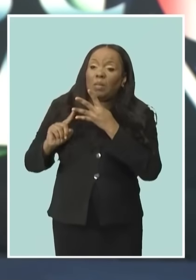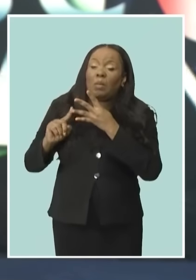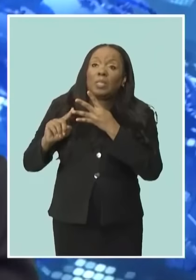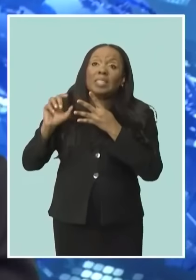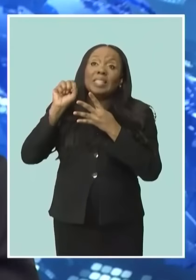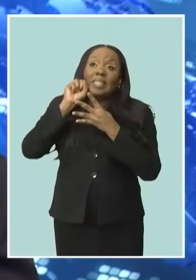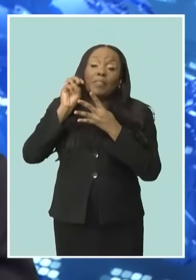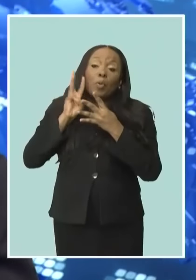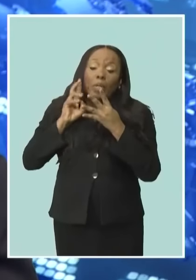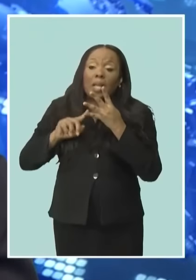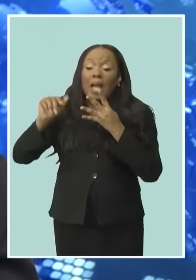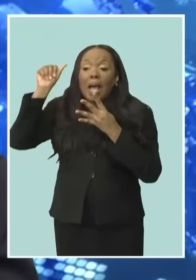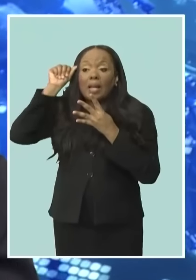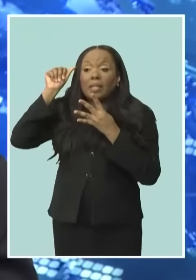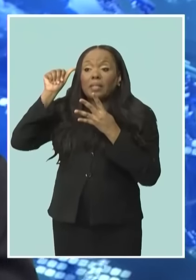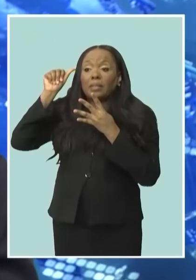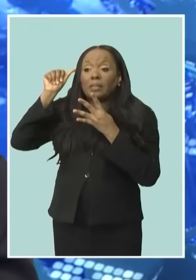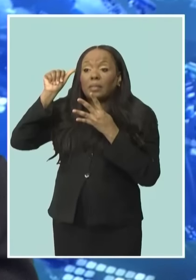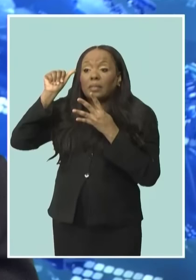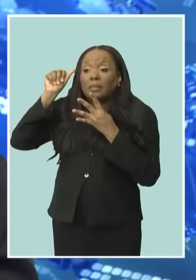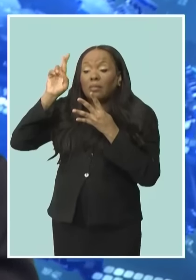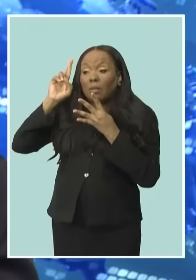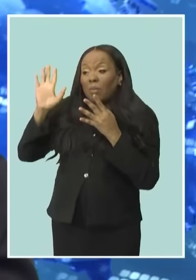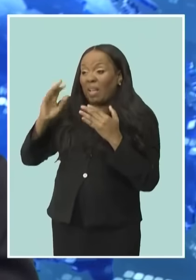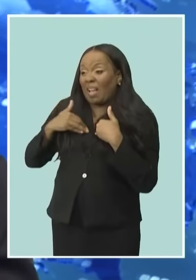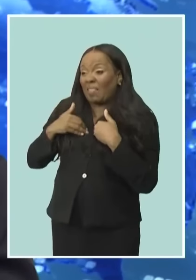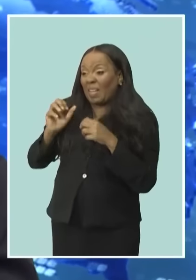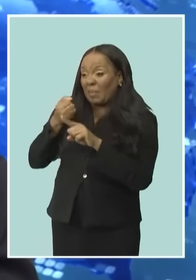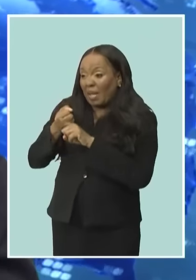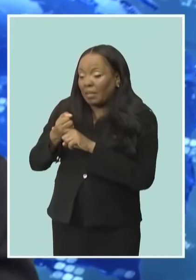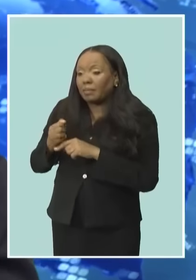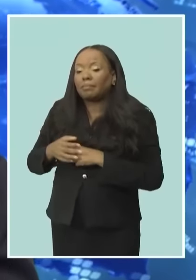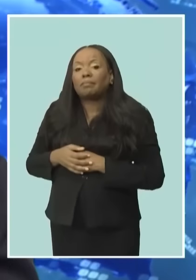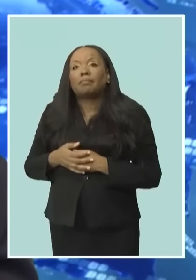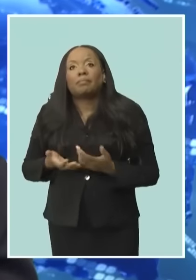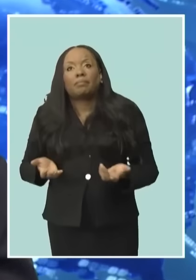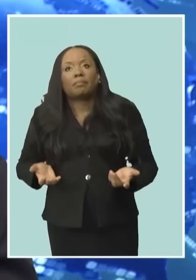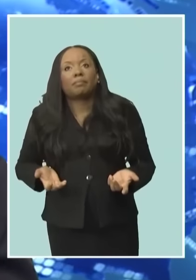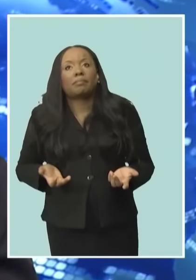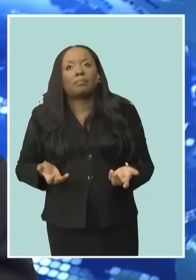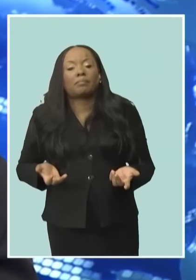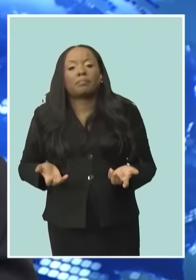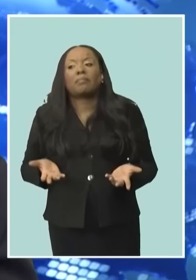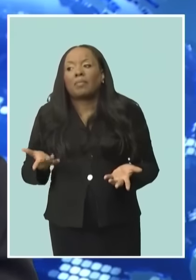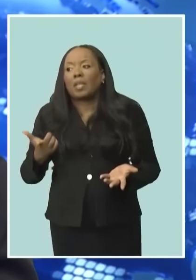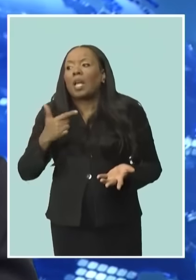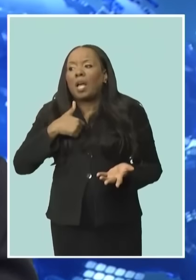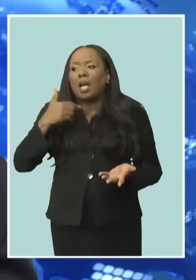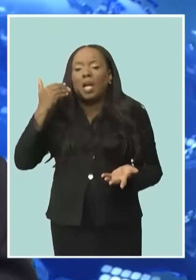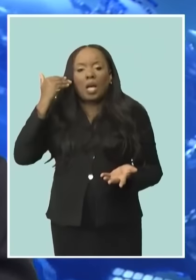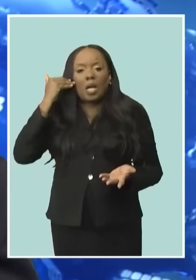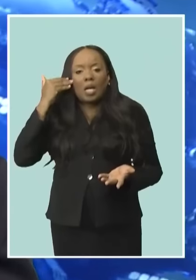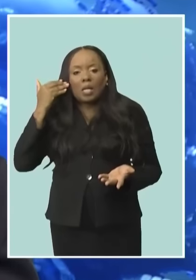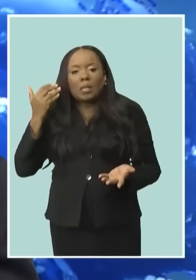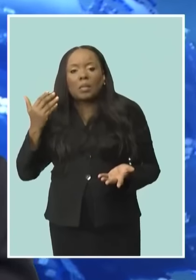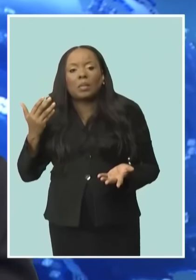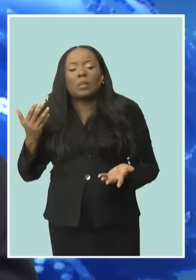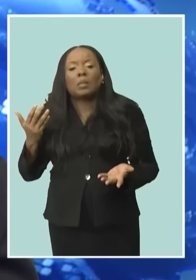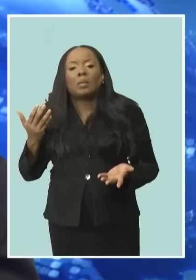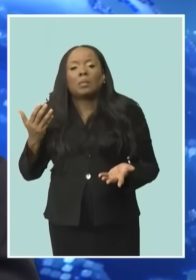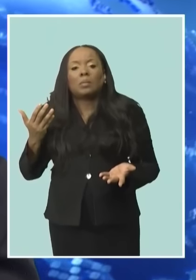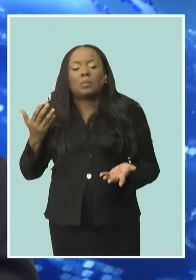election? I think they probably will give DLP supporters that are not excited something to think about. Normally we expect a split vote